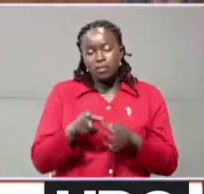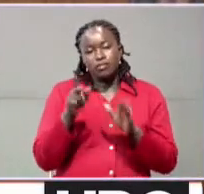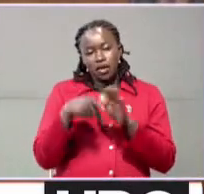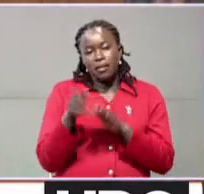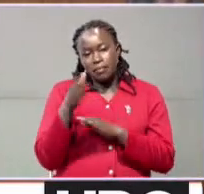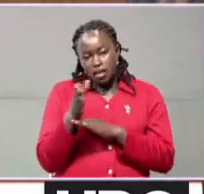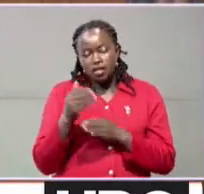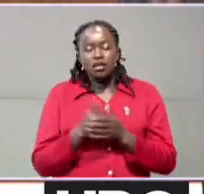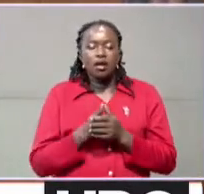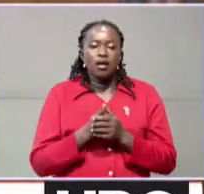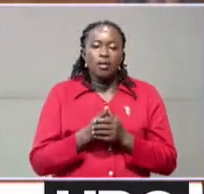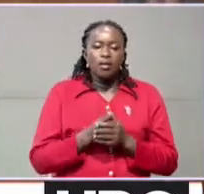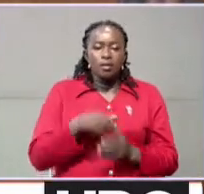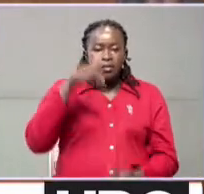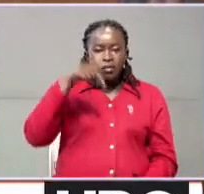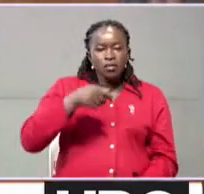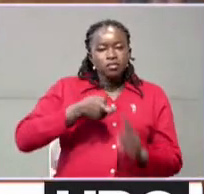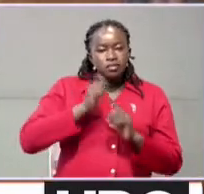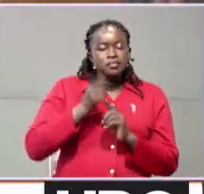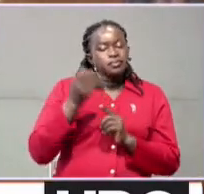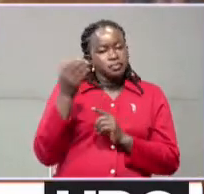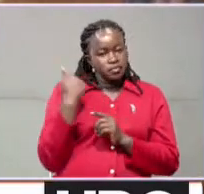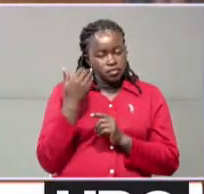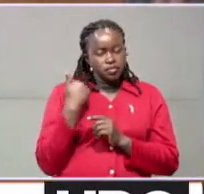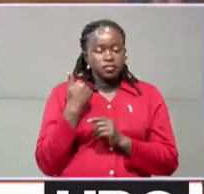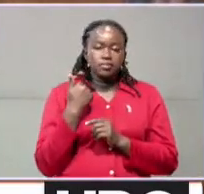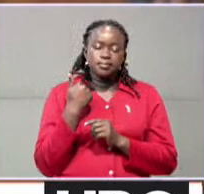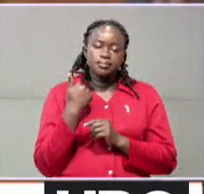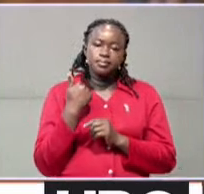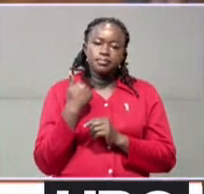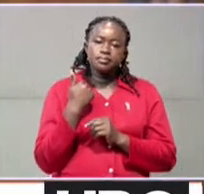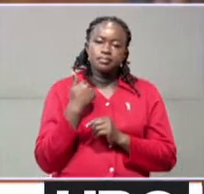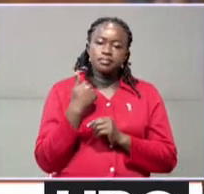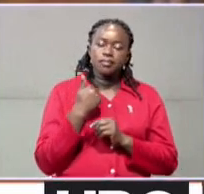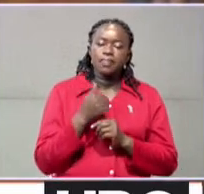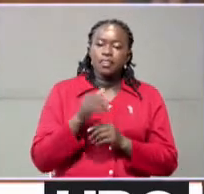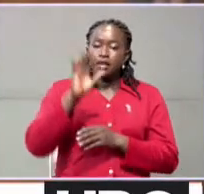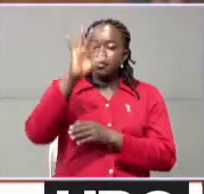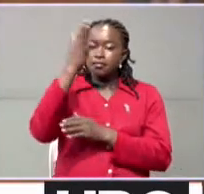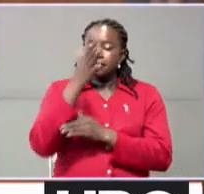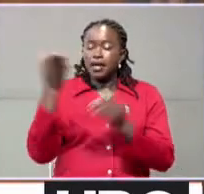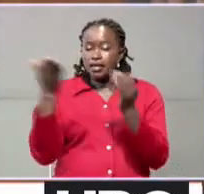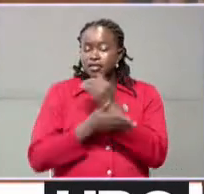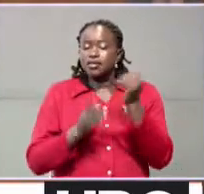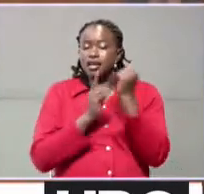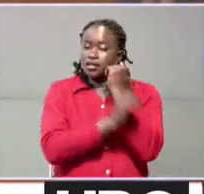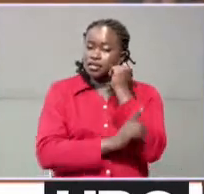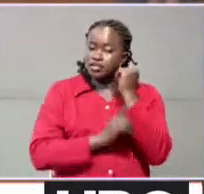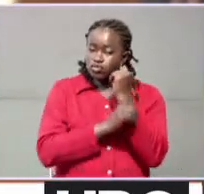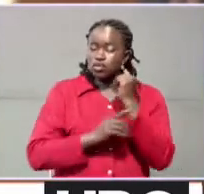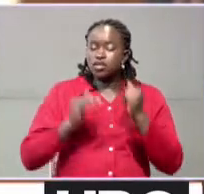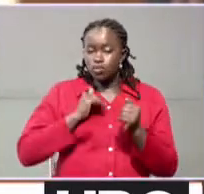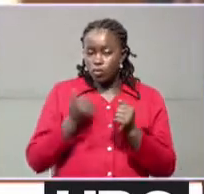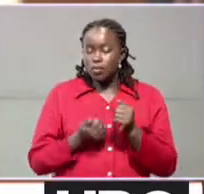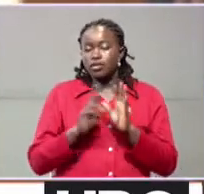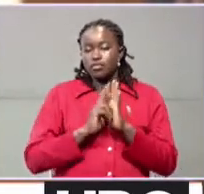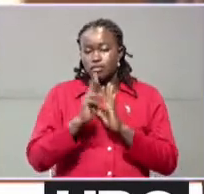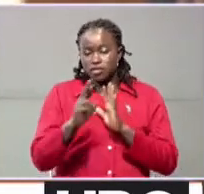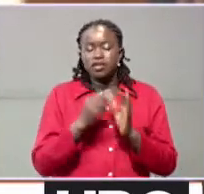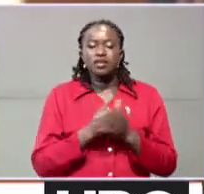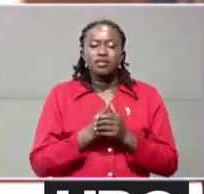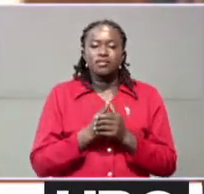about six seven months back uh palisa district open uma representative